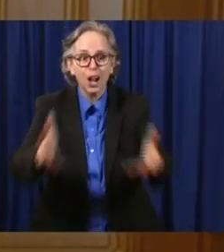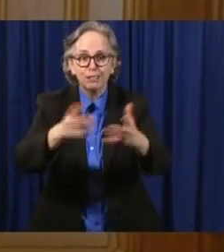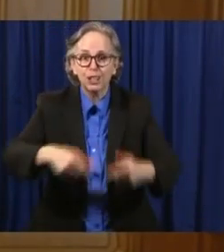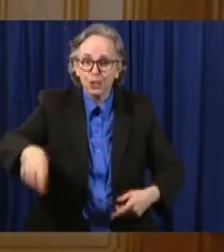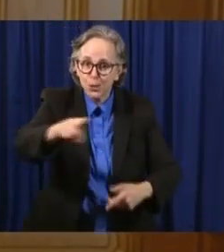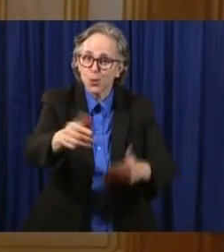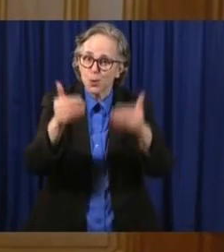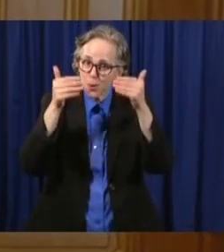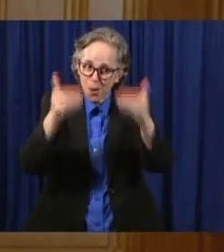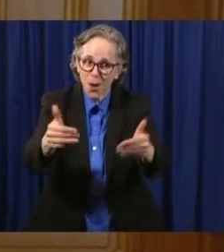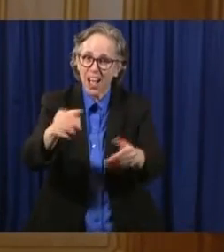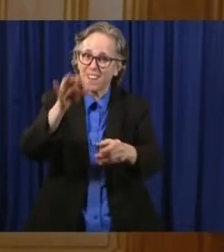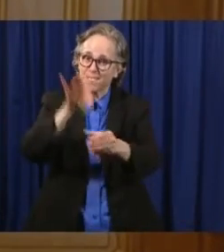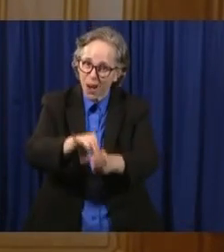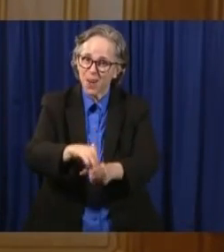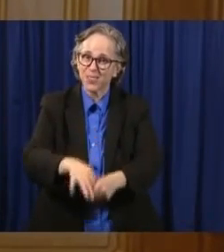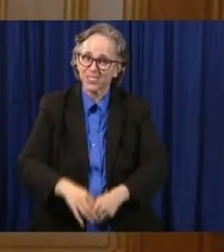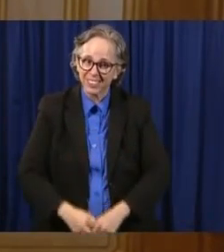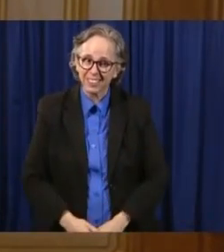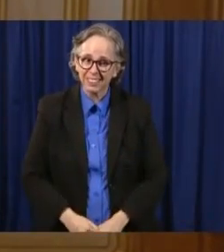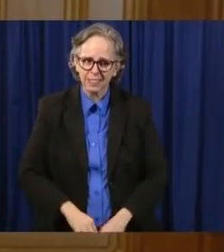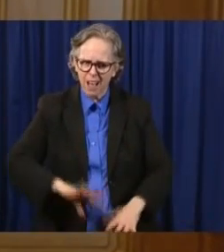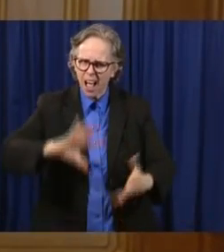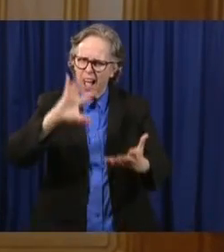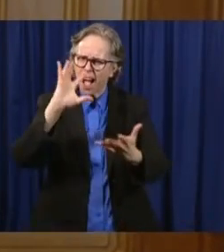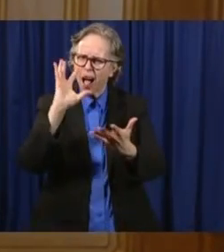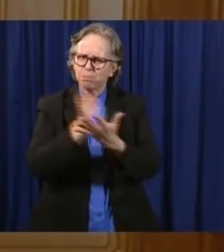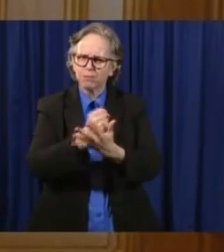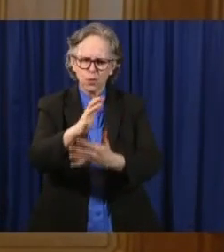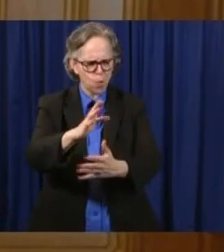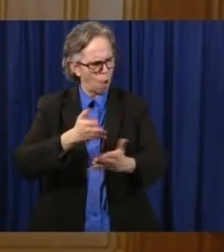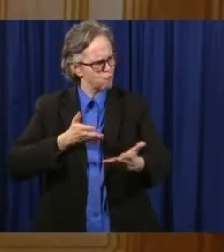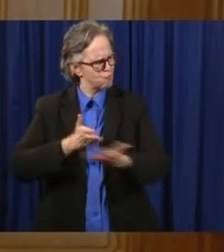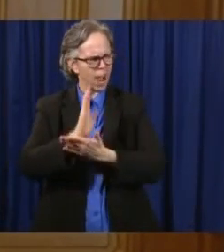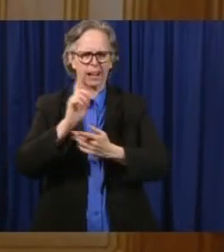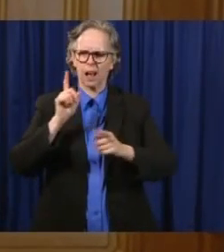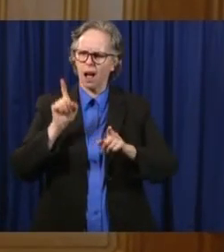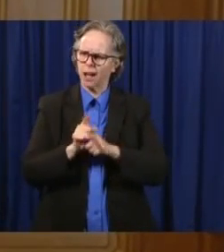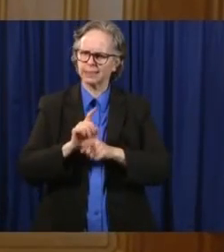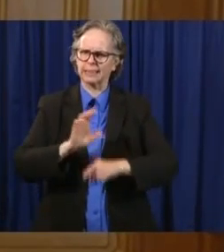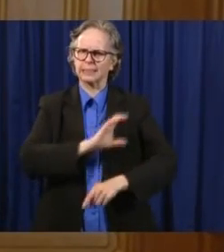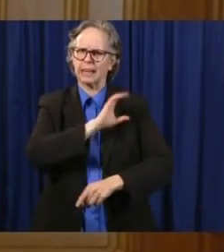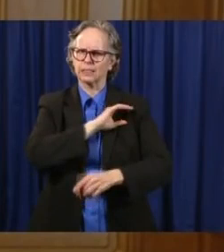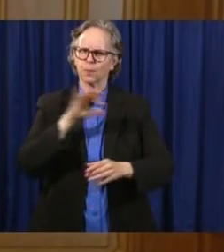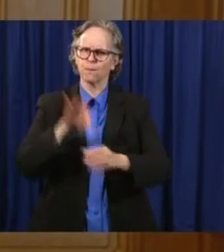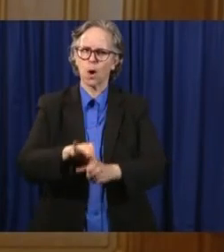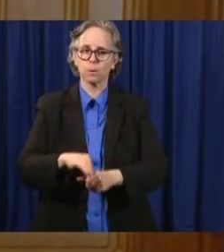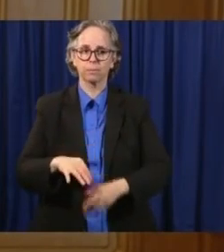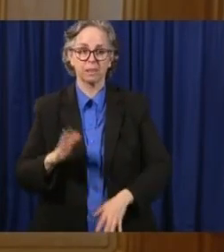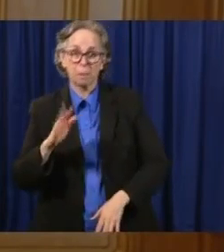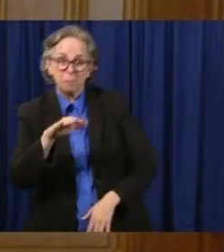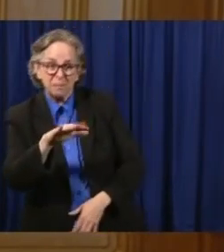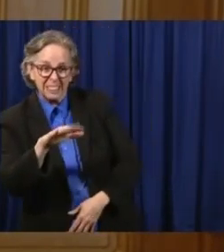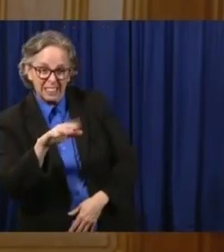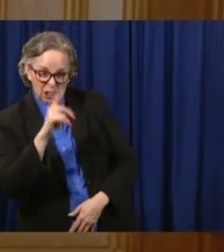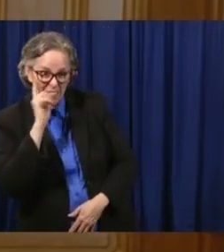to exercise that right to vote. And you believe Ohio's process is safe, not